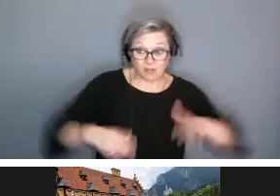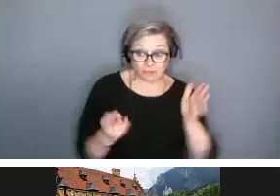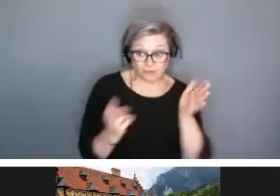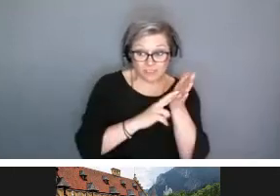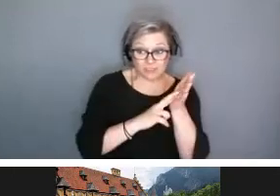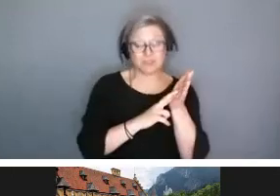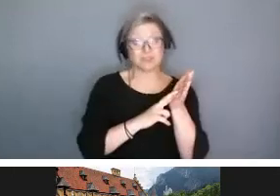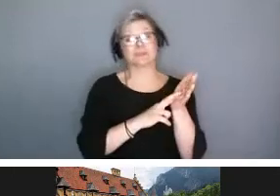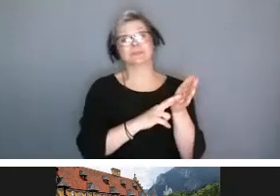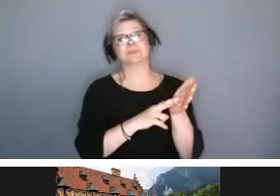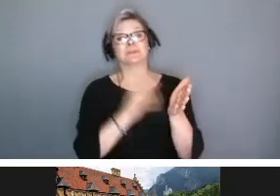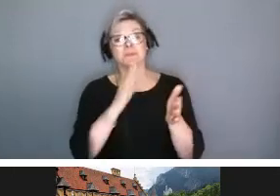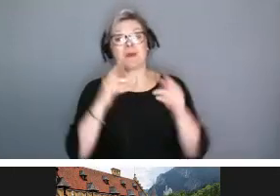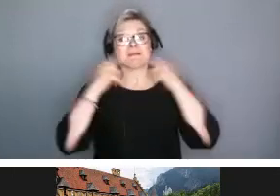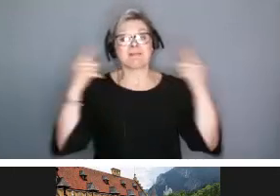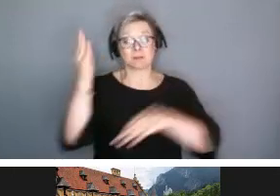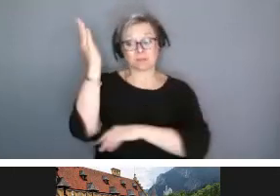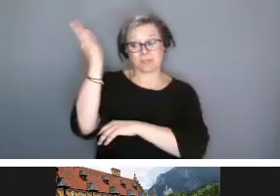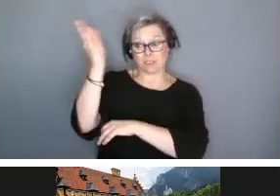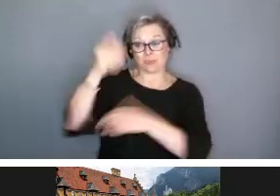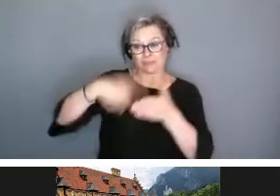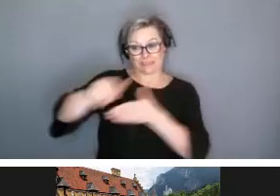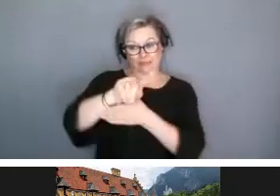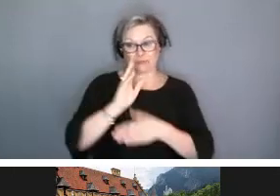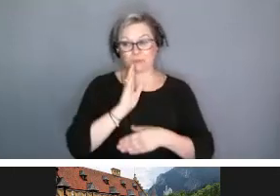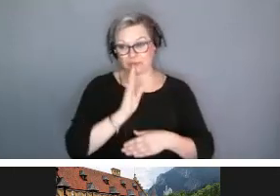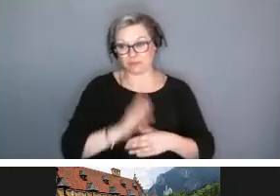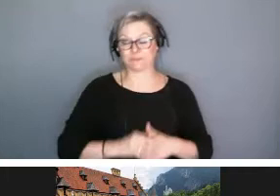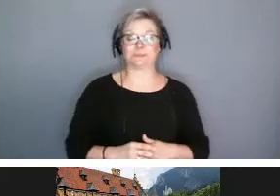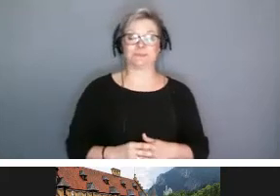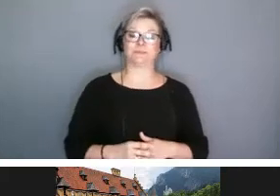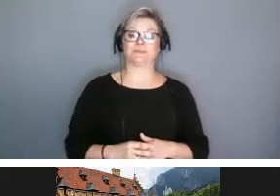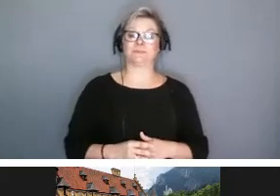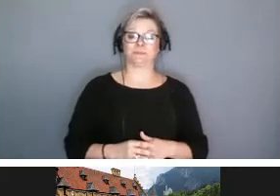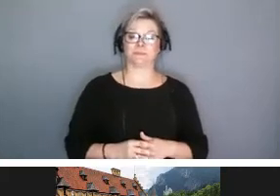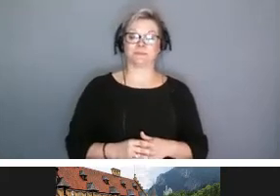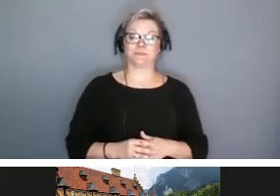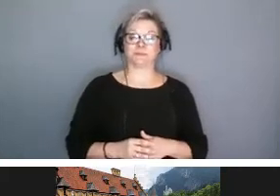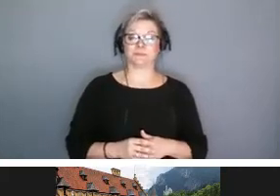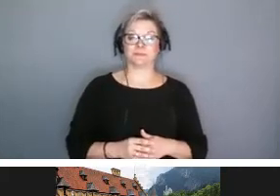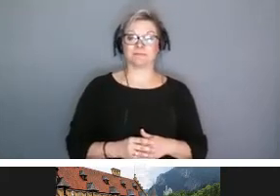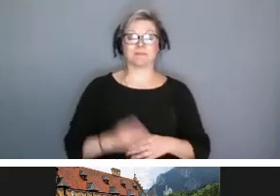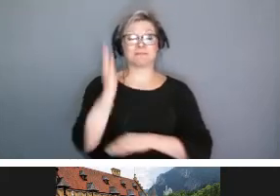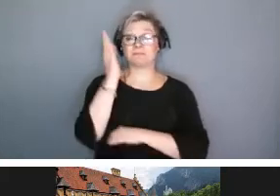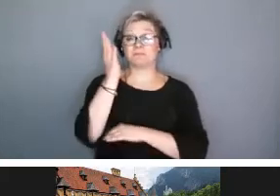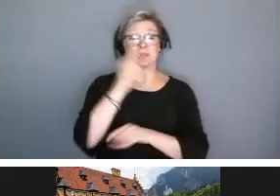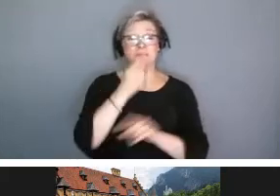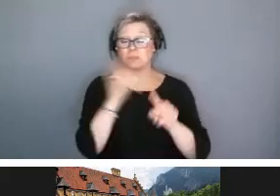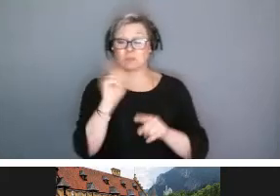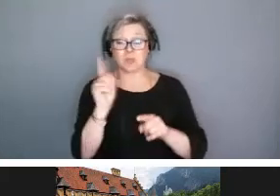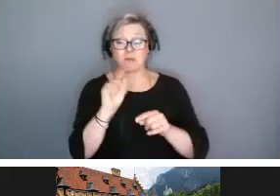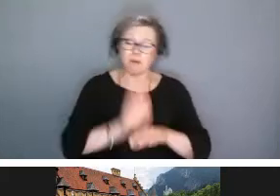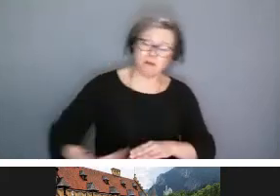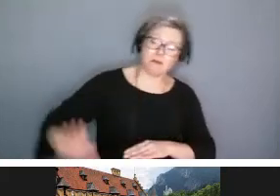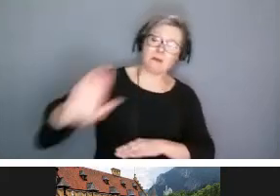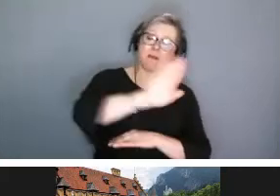be announcing our speakers later next week. So we'll be speakers from across Canada speaking to the